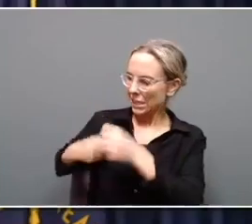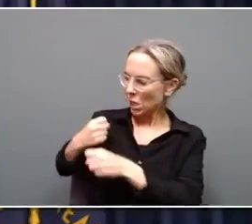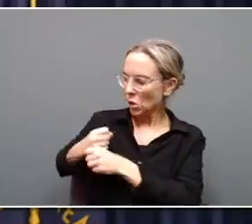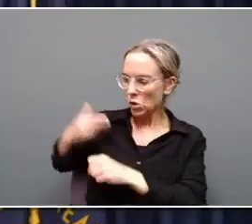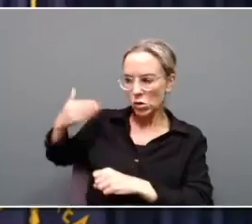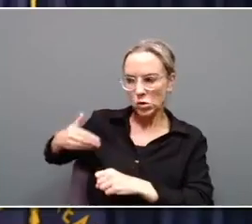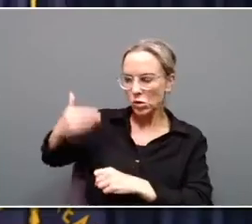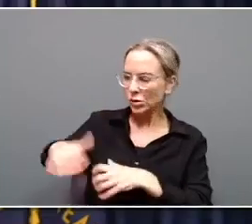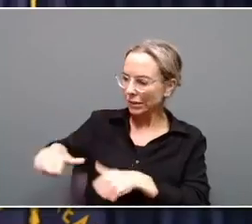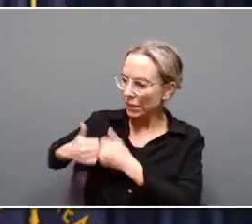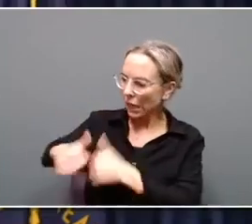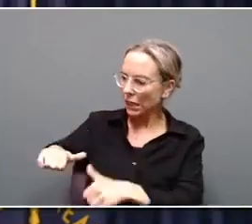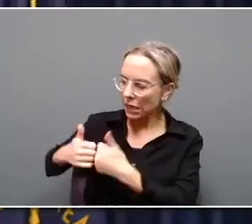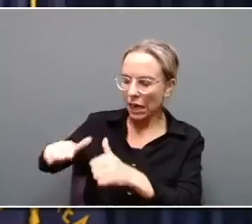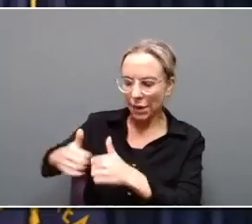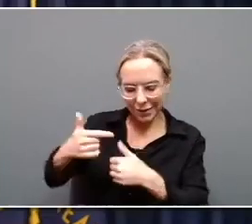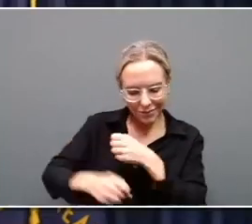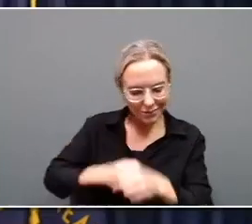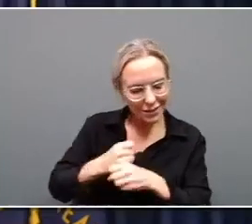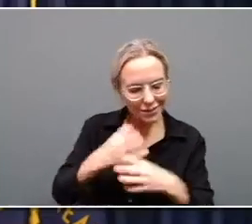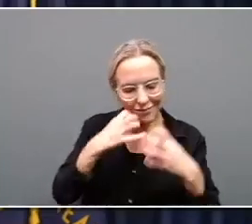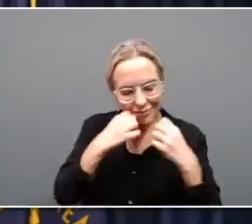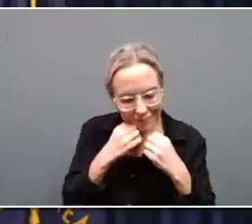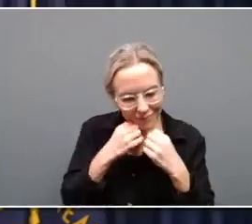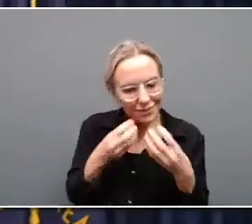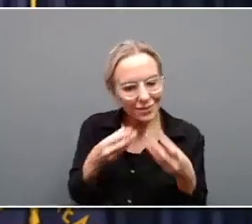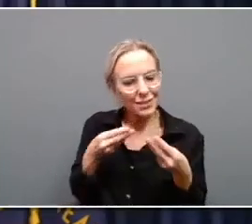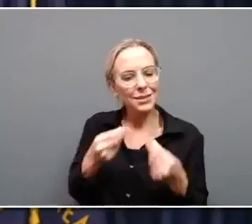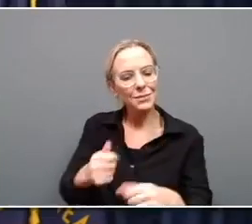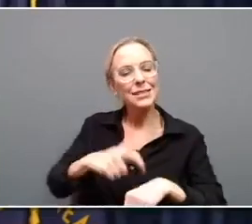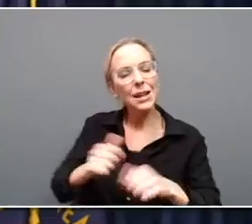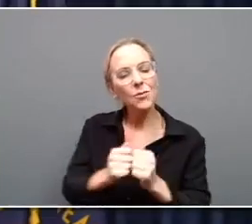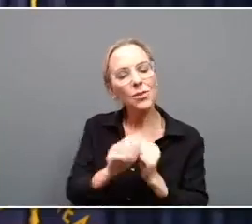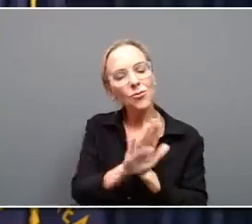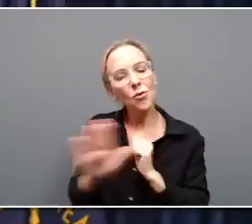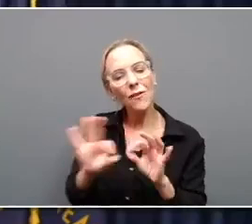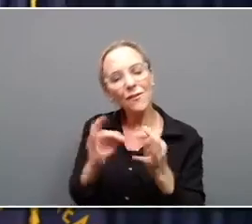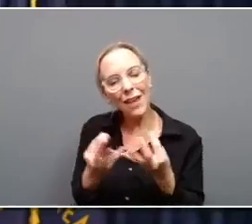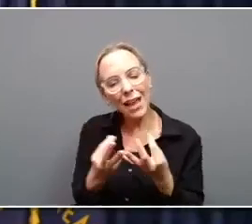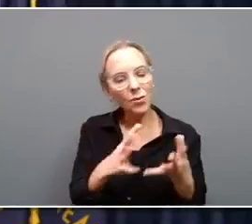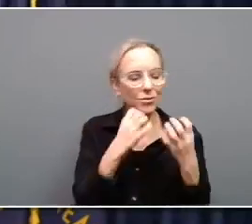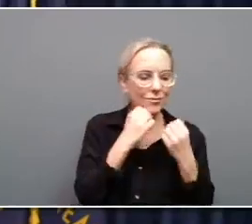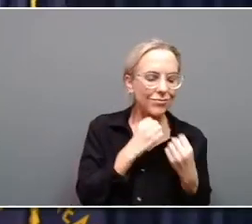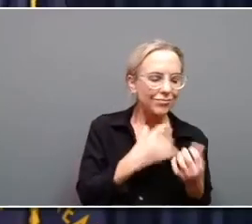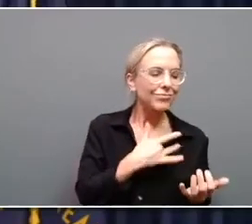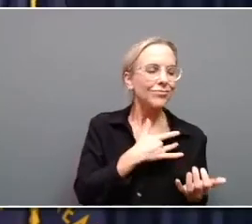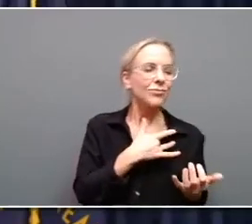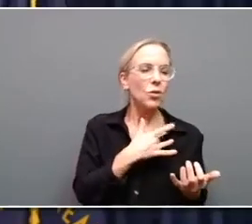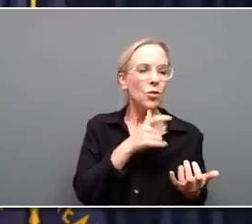challenging. Spend time with your family and your loved ones. We never know how